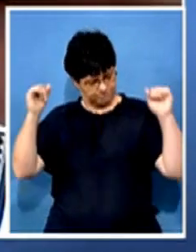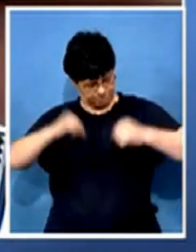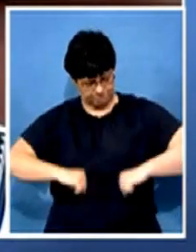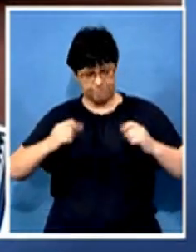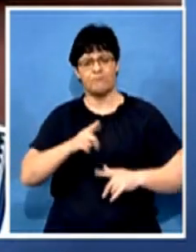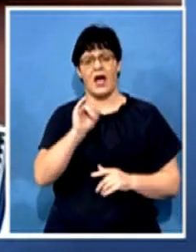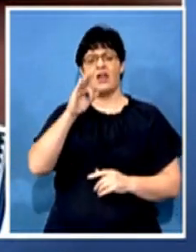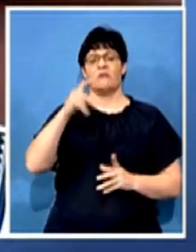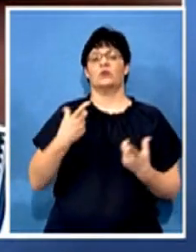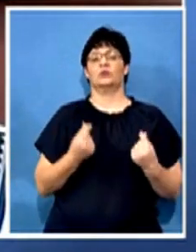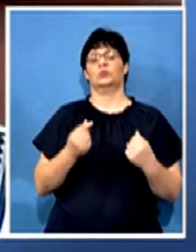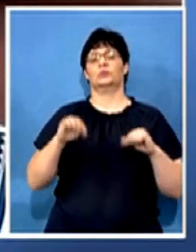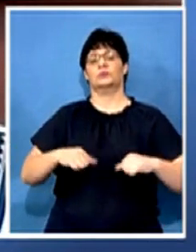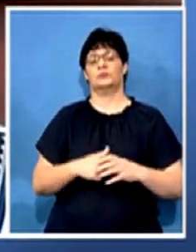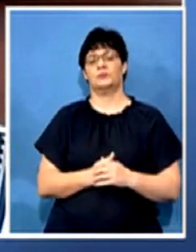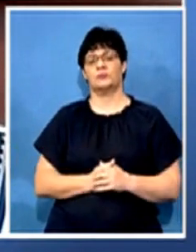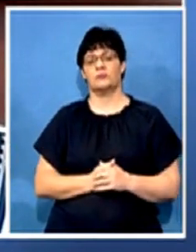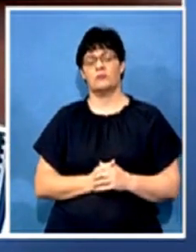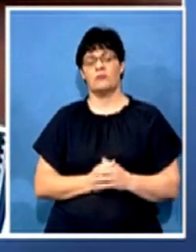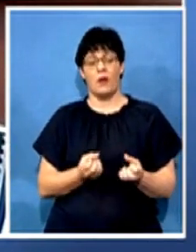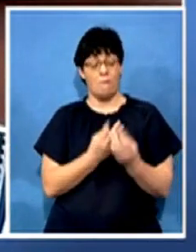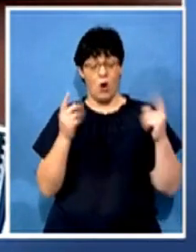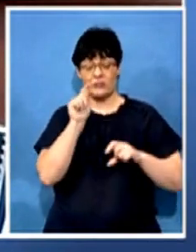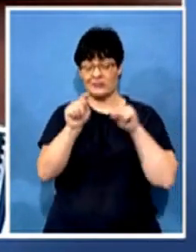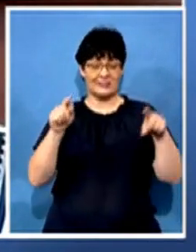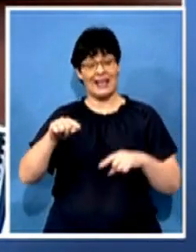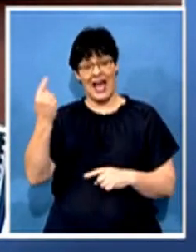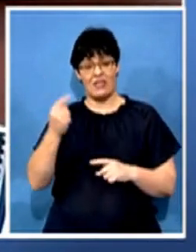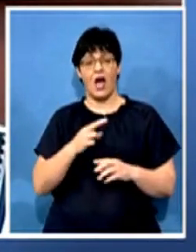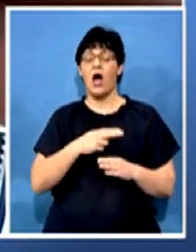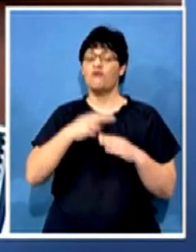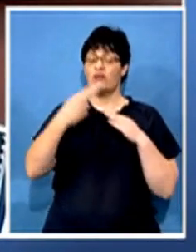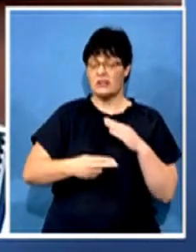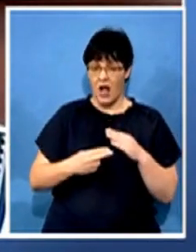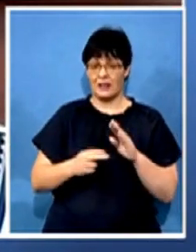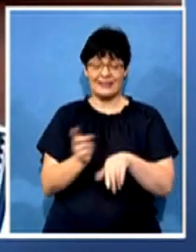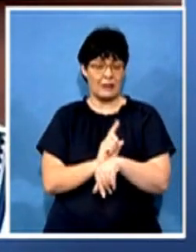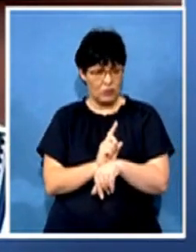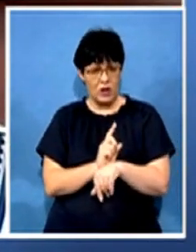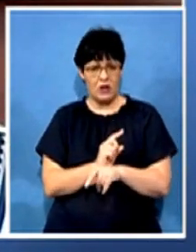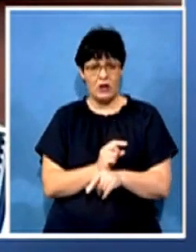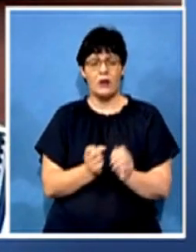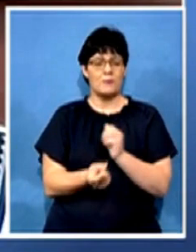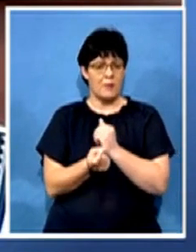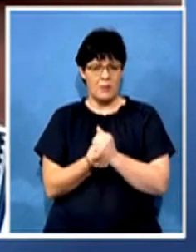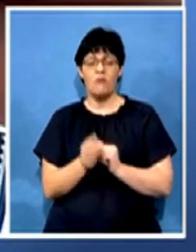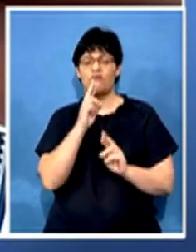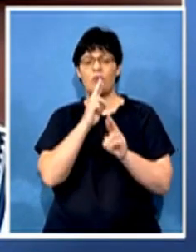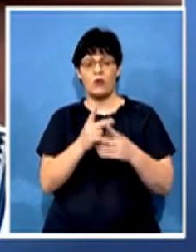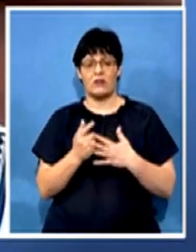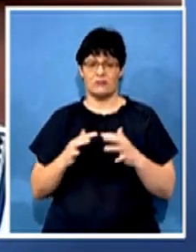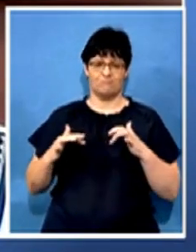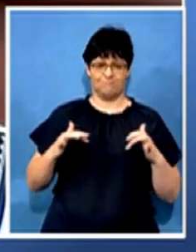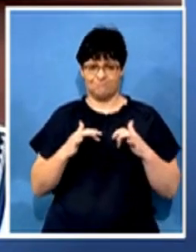Unlike most areas where preliminary results have come through, we're reporting this morning of tensions in Tuba. They say it's